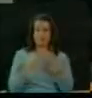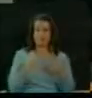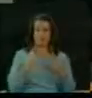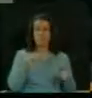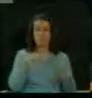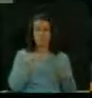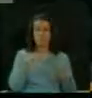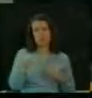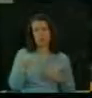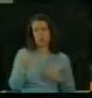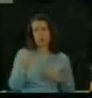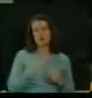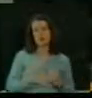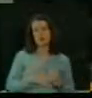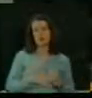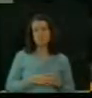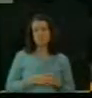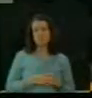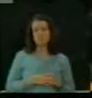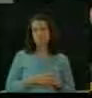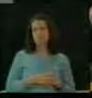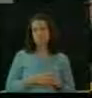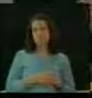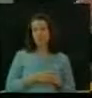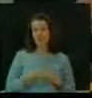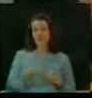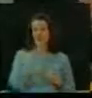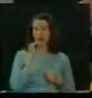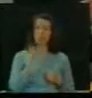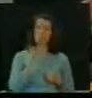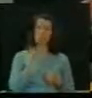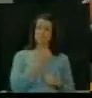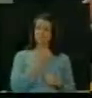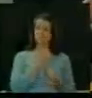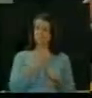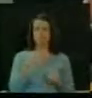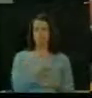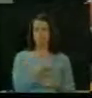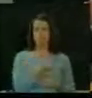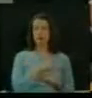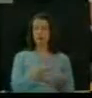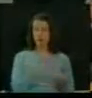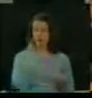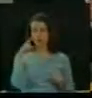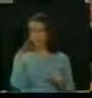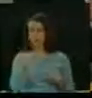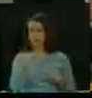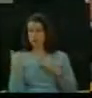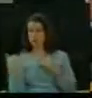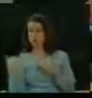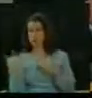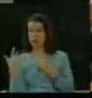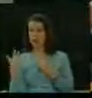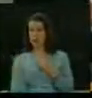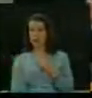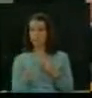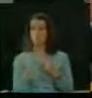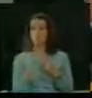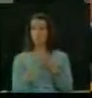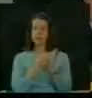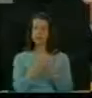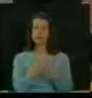you find. I think that's not this commission doing it, but certainly I think you have an obligation to find the